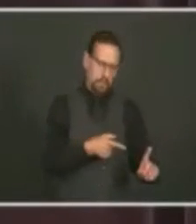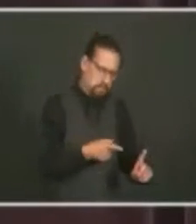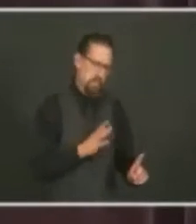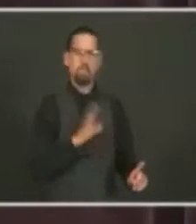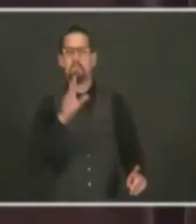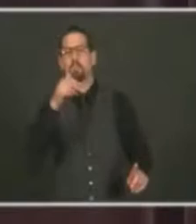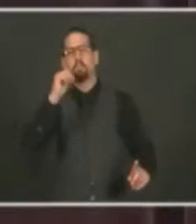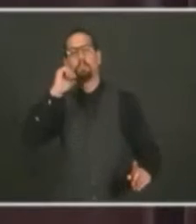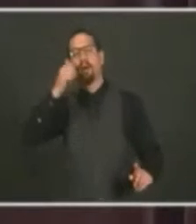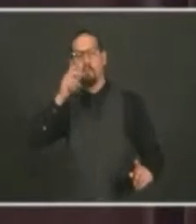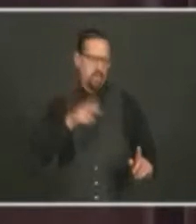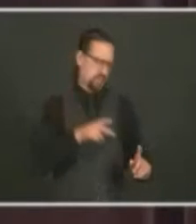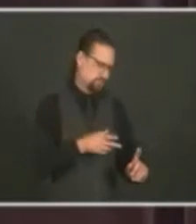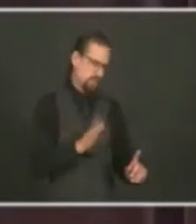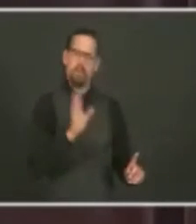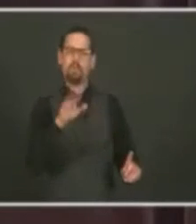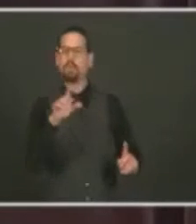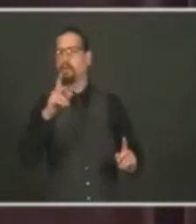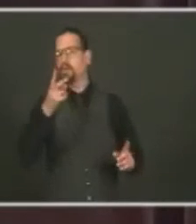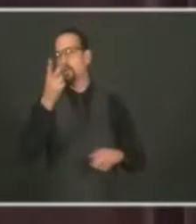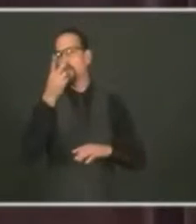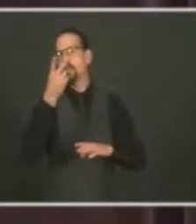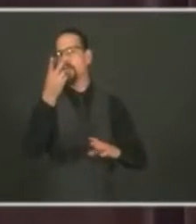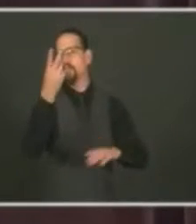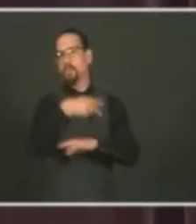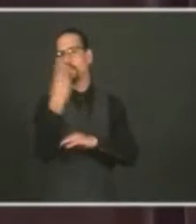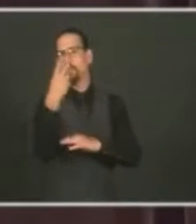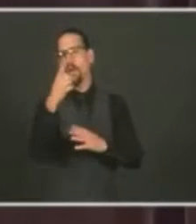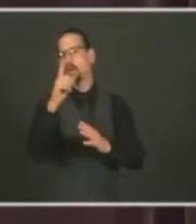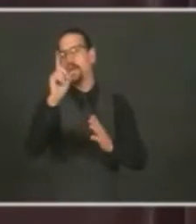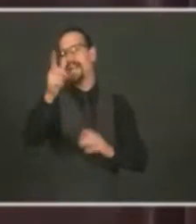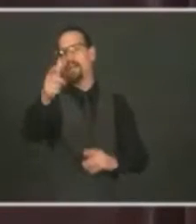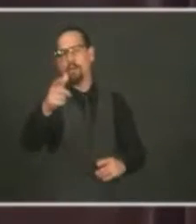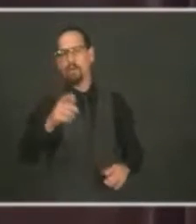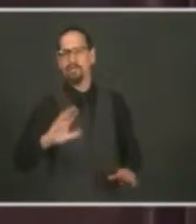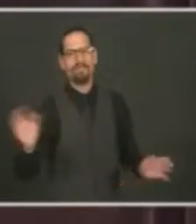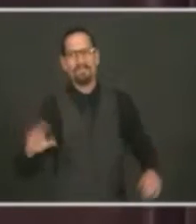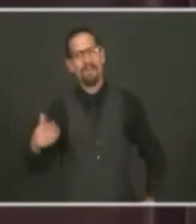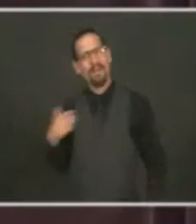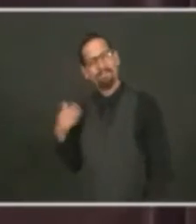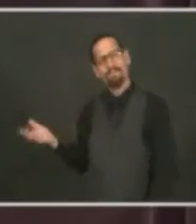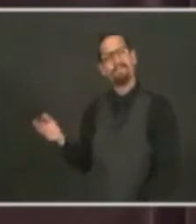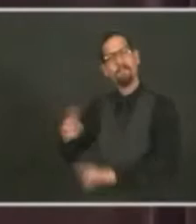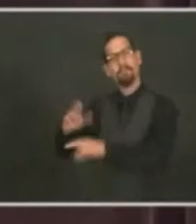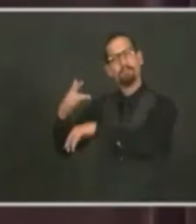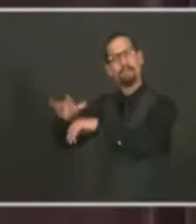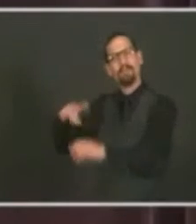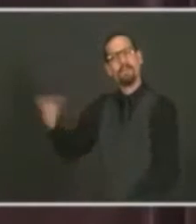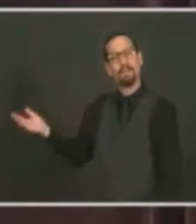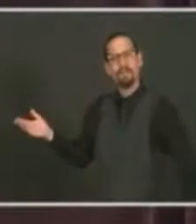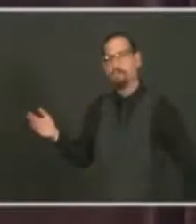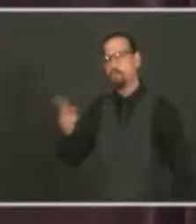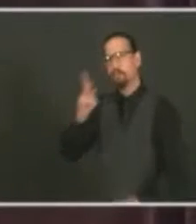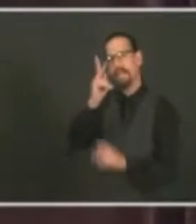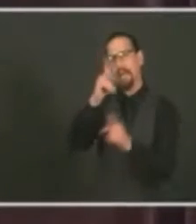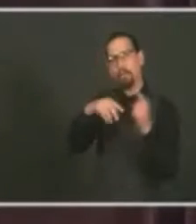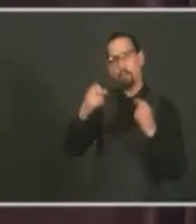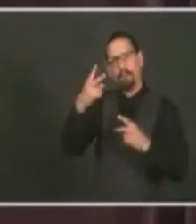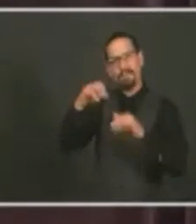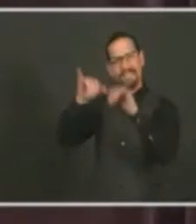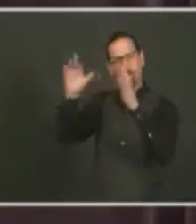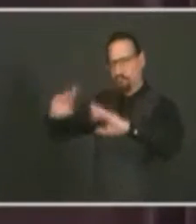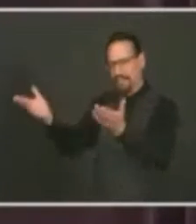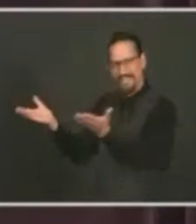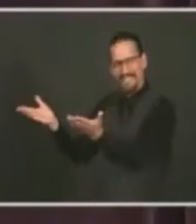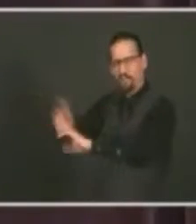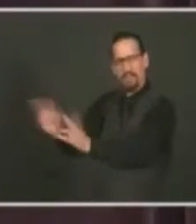up, that's rapid, that's catered specifically to our K through 12 community, one of the most advanced systems